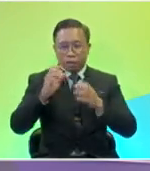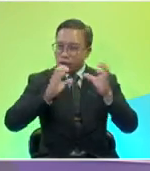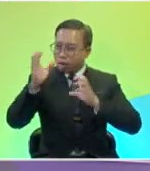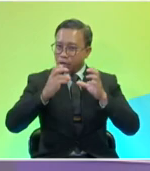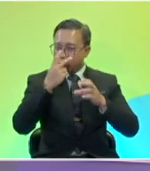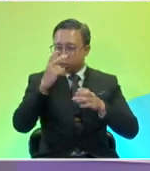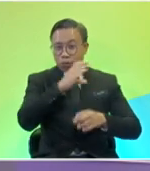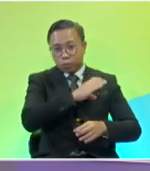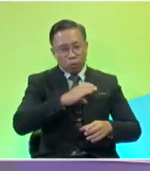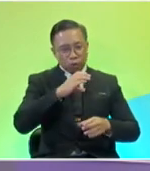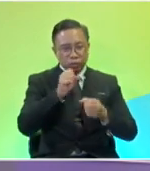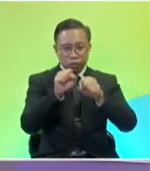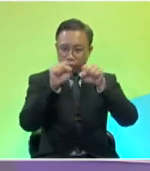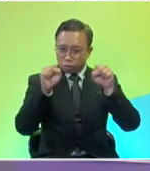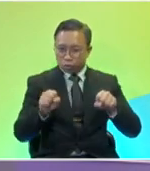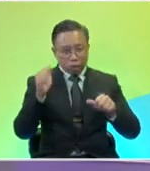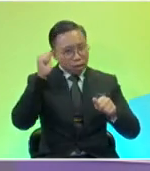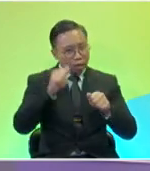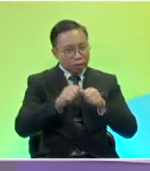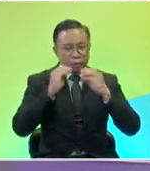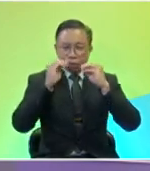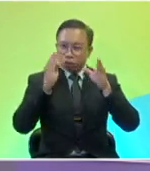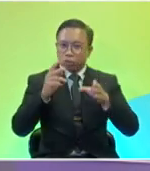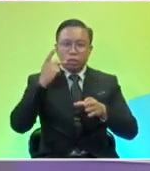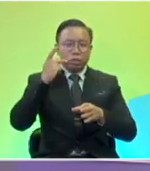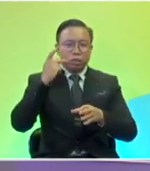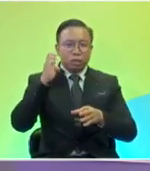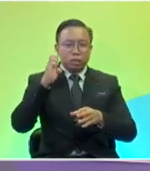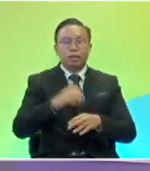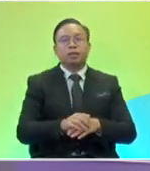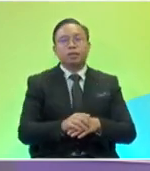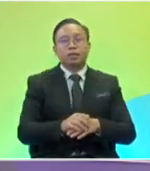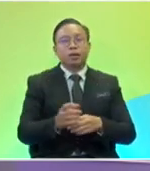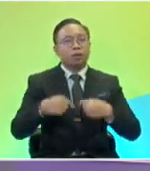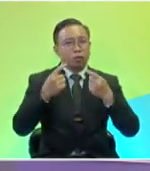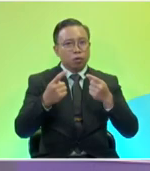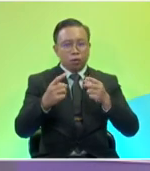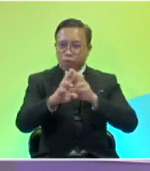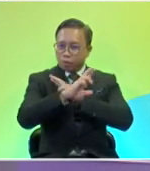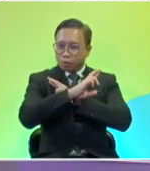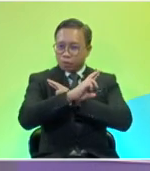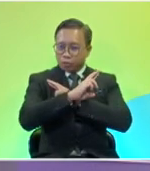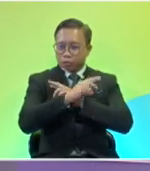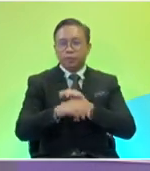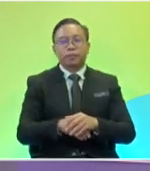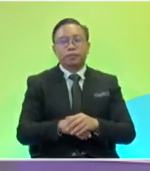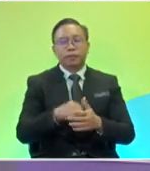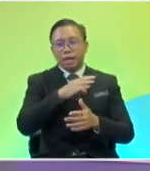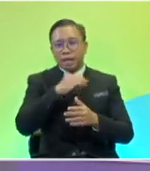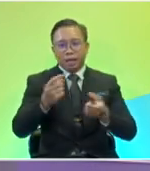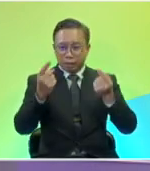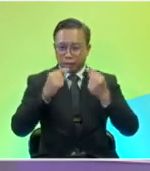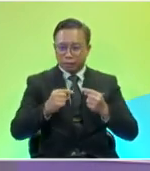police station, fire station, you remember Teacher Kenanga, right? So with that, we'll go for a very short commercial break and we'll be